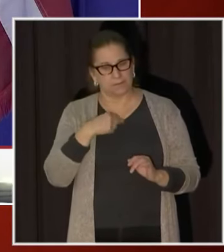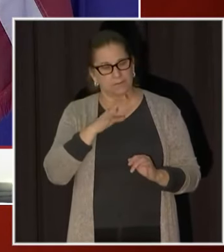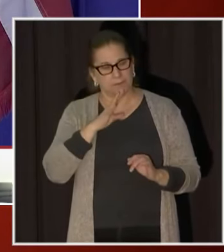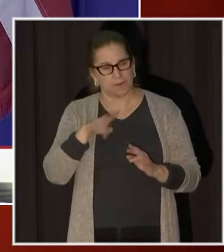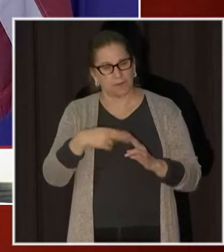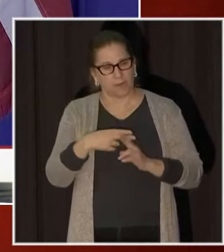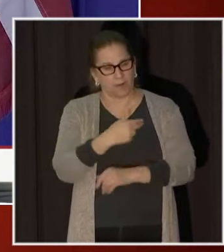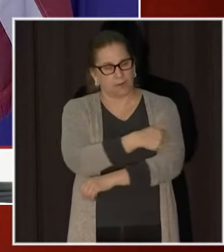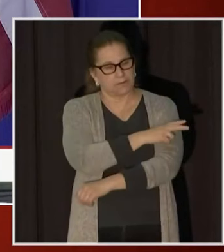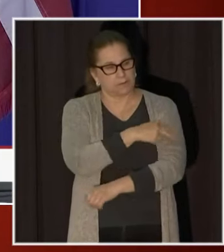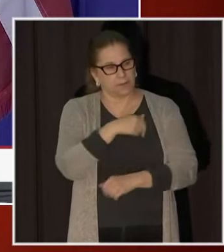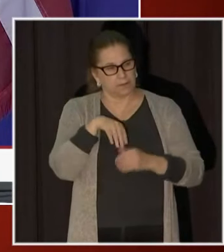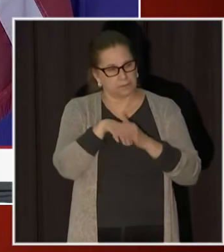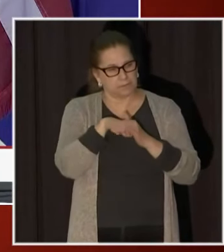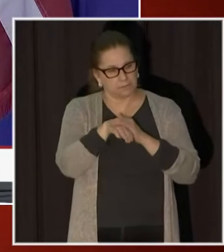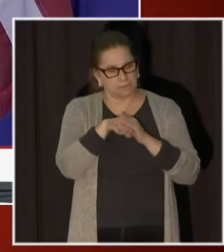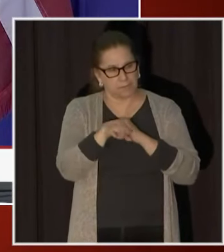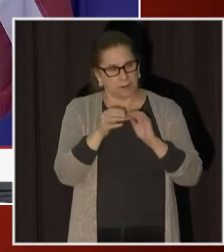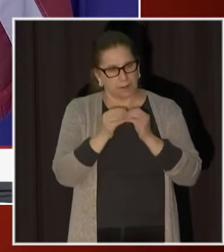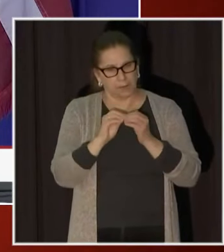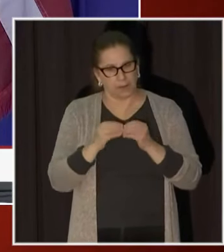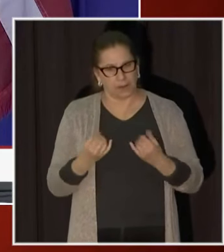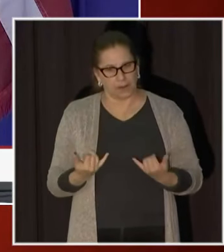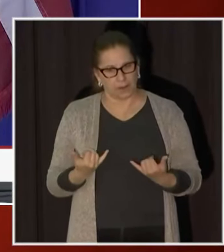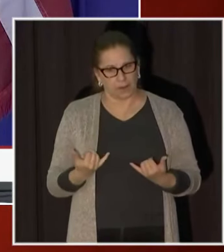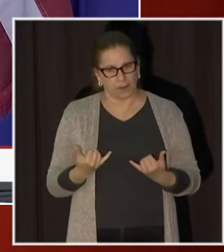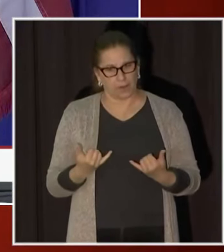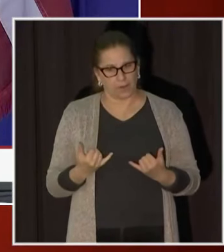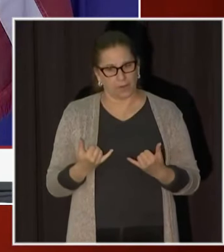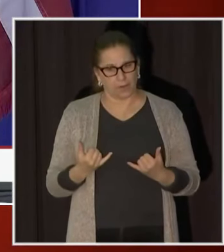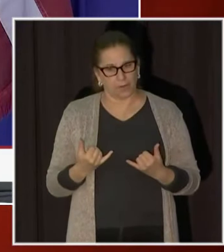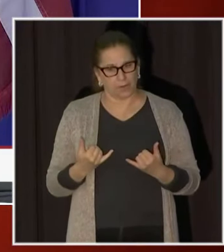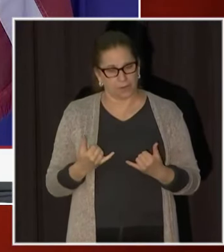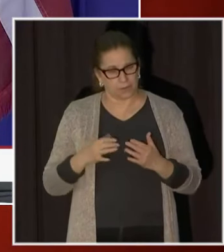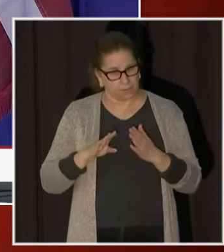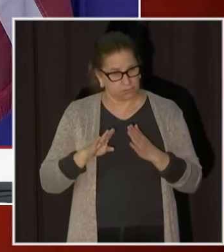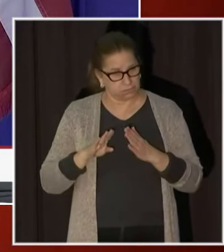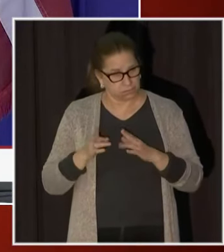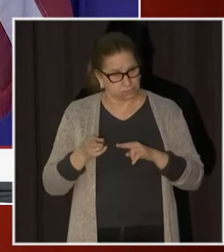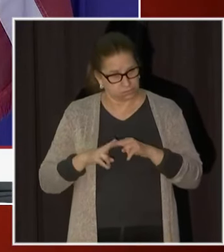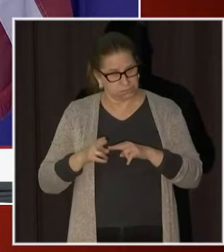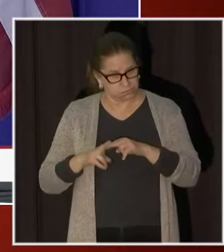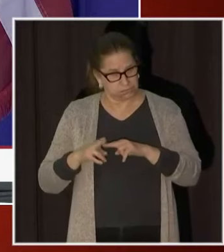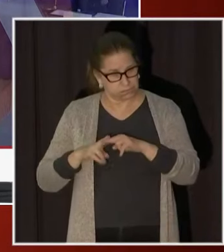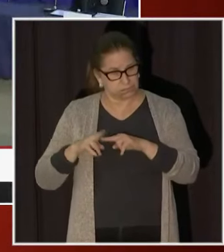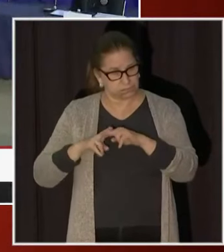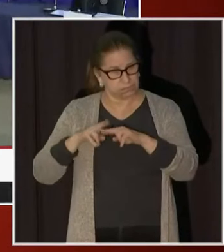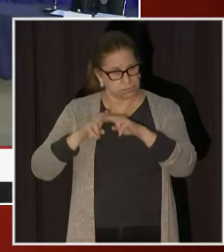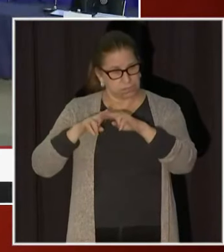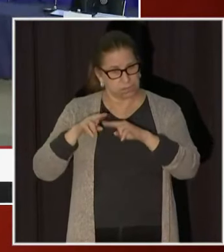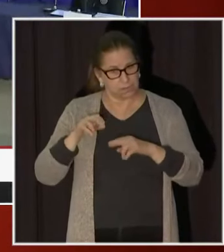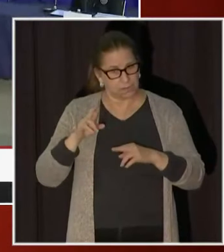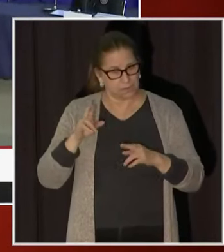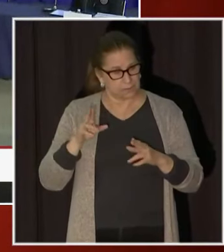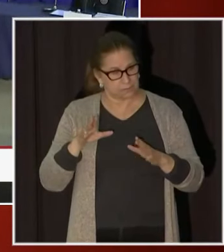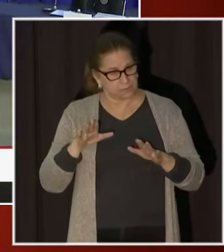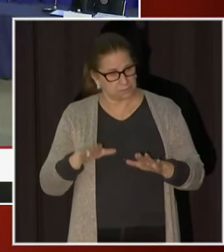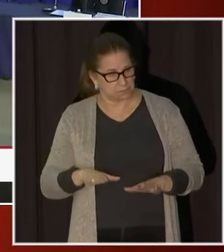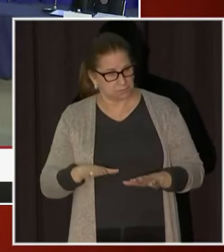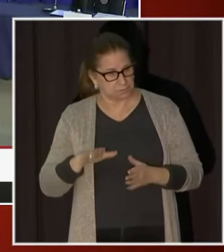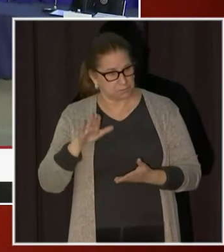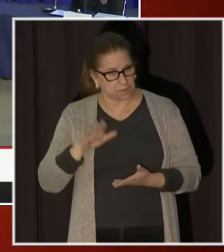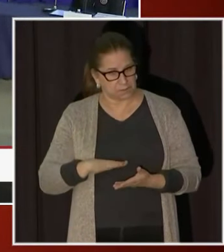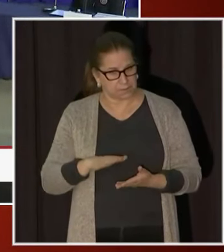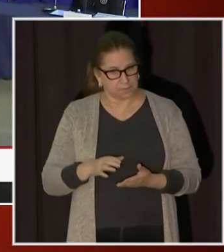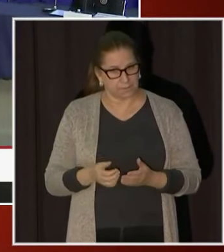today. Is there any trend there? Is it going up or down? Was it less last month? Is it more? Is there anything that you can tell us? So